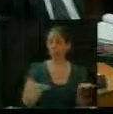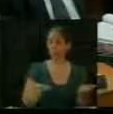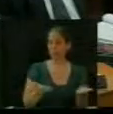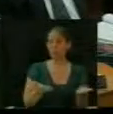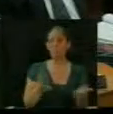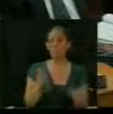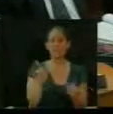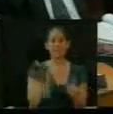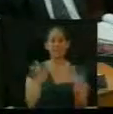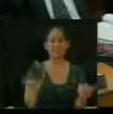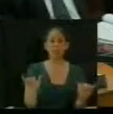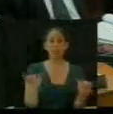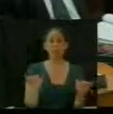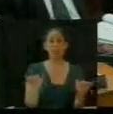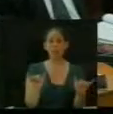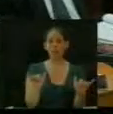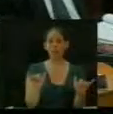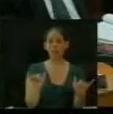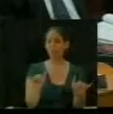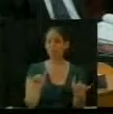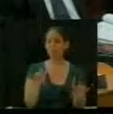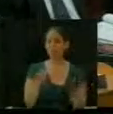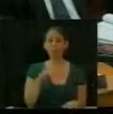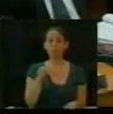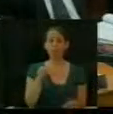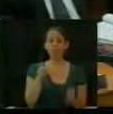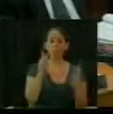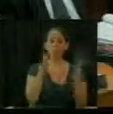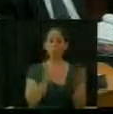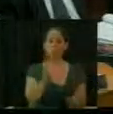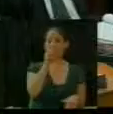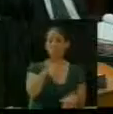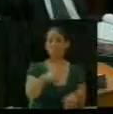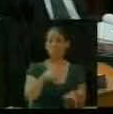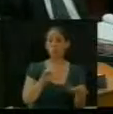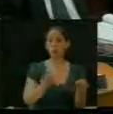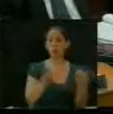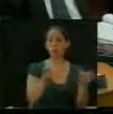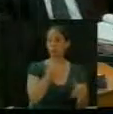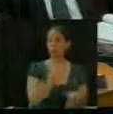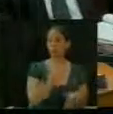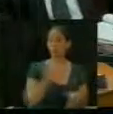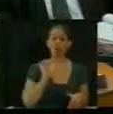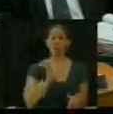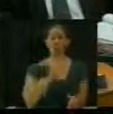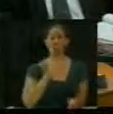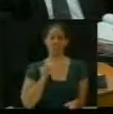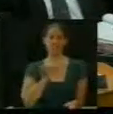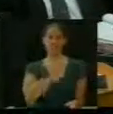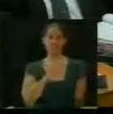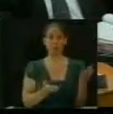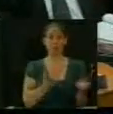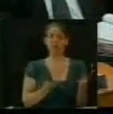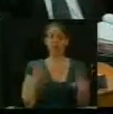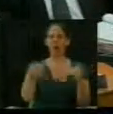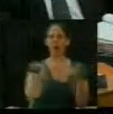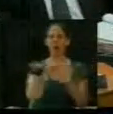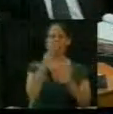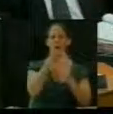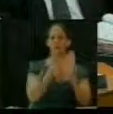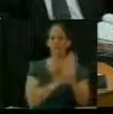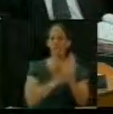need to have the law director or whoever needs to do this, maybe our staff, gather up all the policies that are in